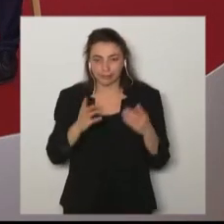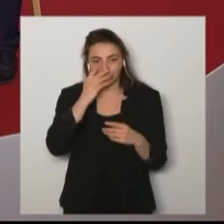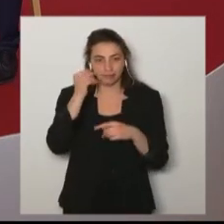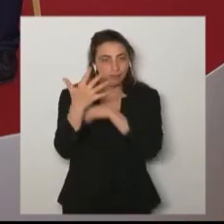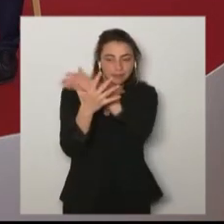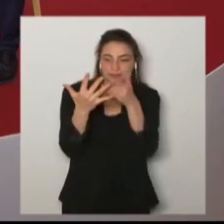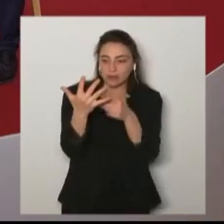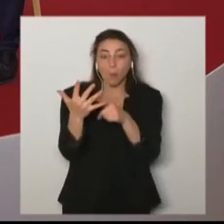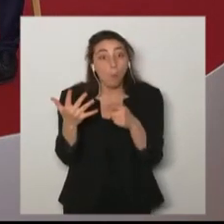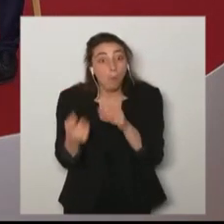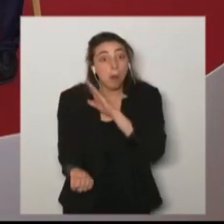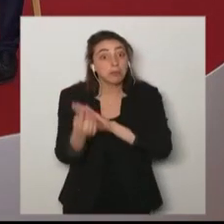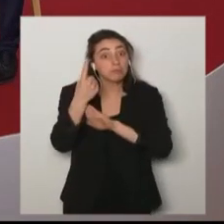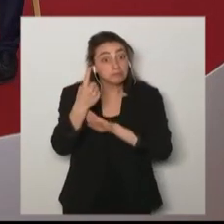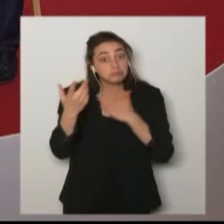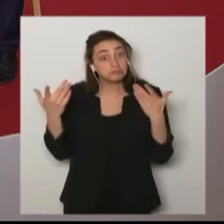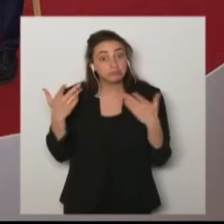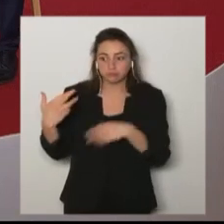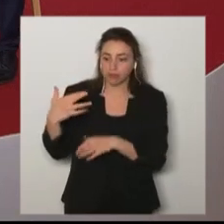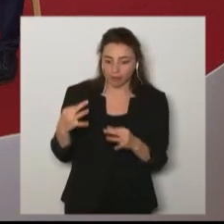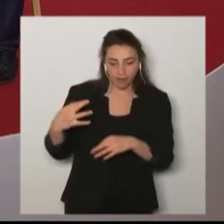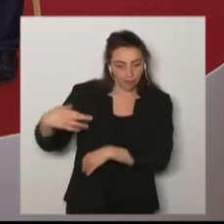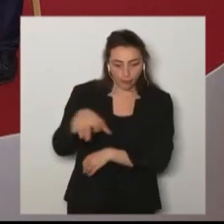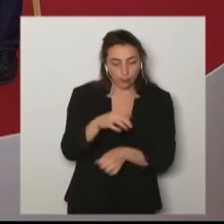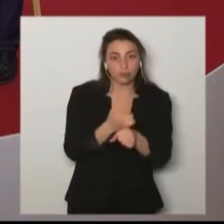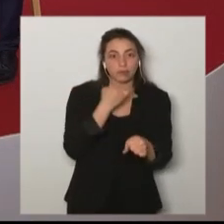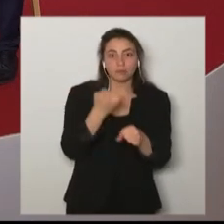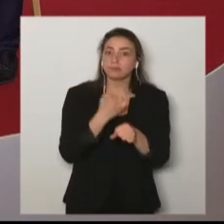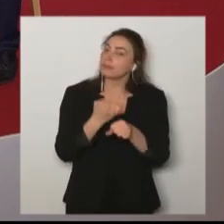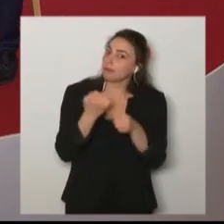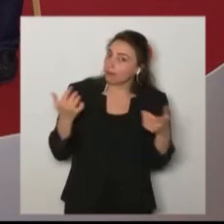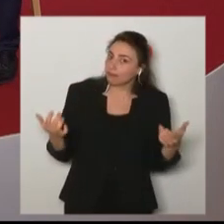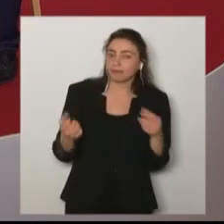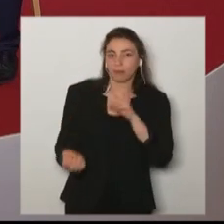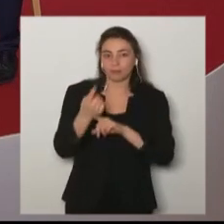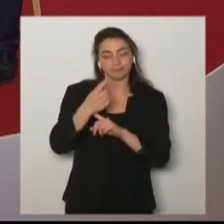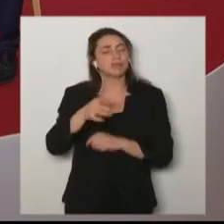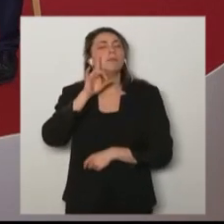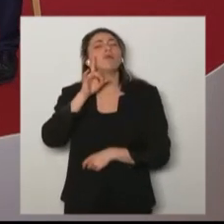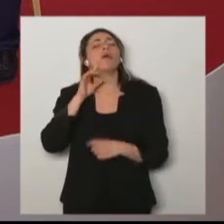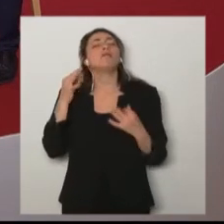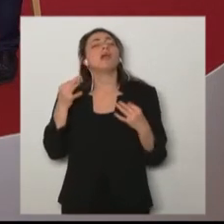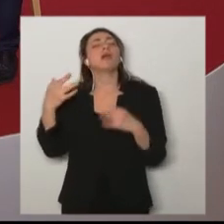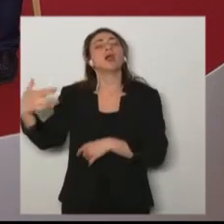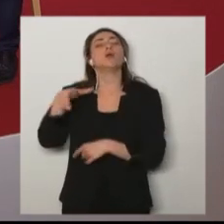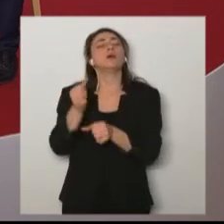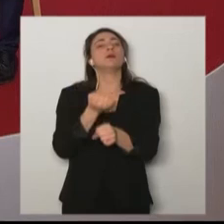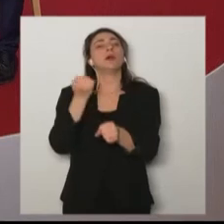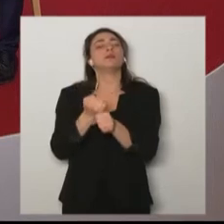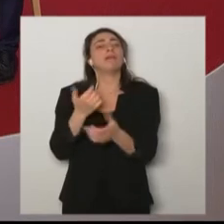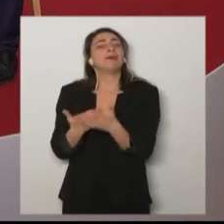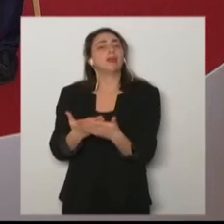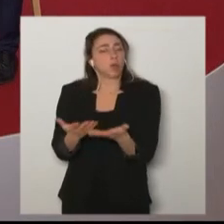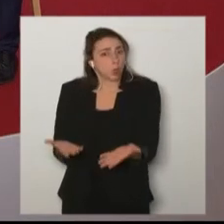work. It's how, I would say, why return to work is nowadays for you a major issue in